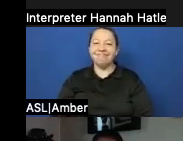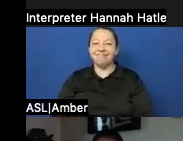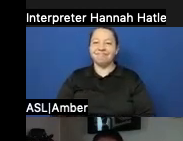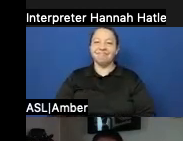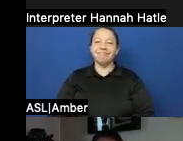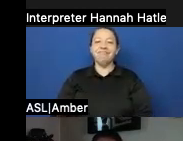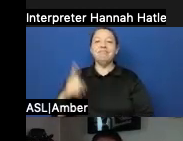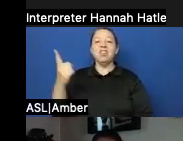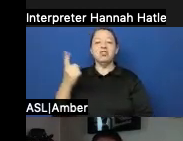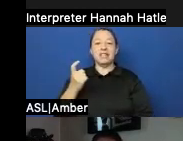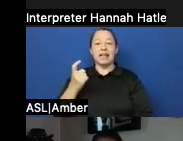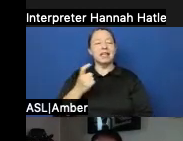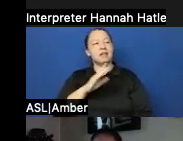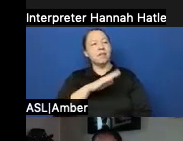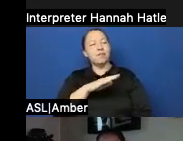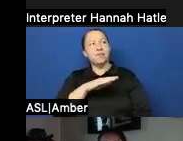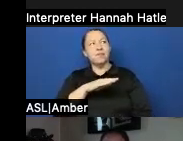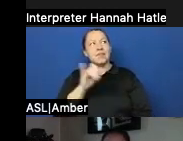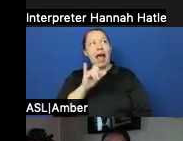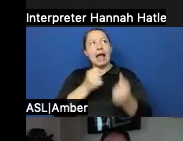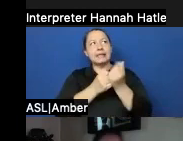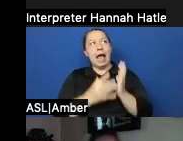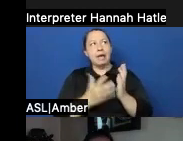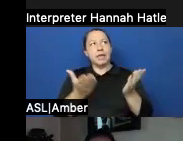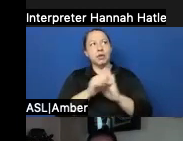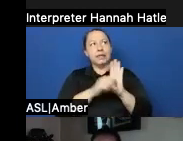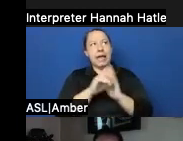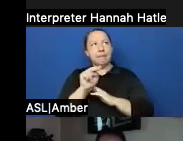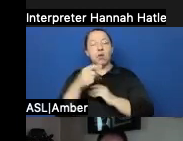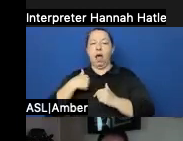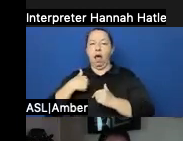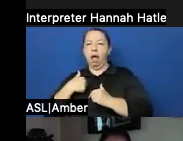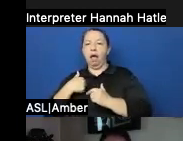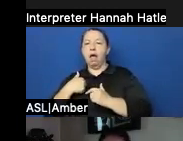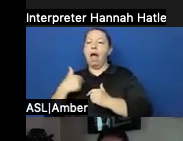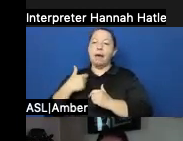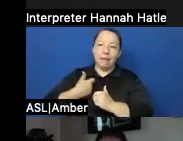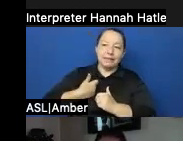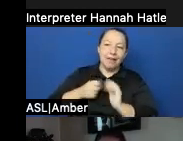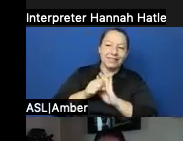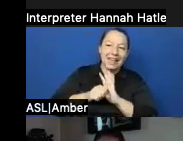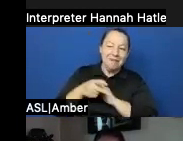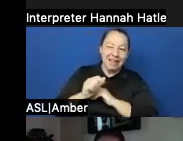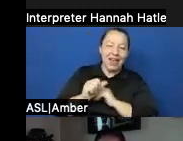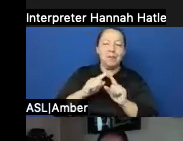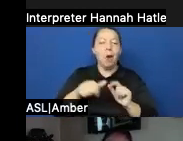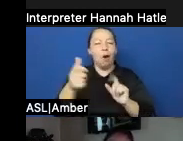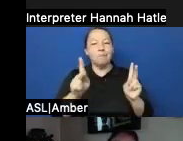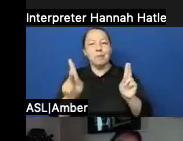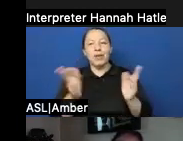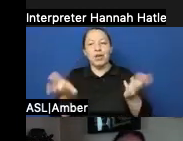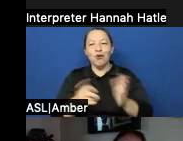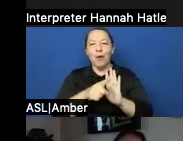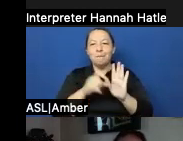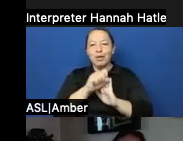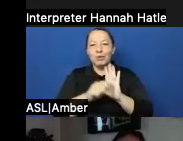Do you find as an advocate in Minnesota, I'm in Pennsylvania, but we do have other folks here. Are there enough shelter spaces